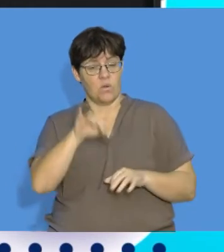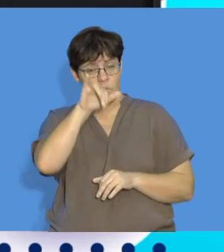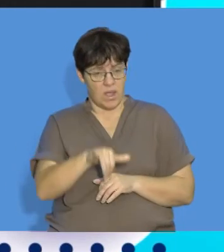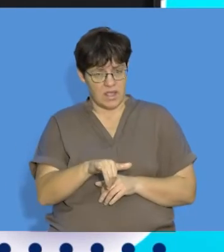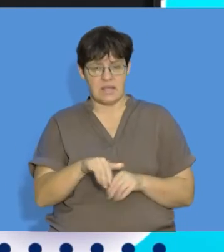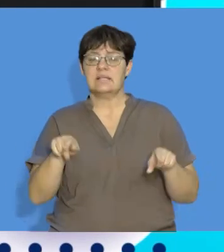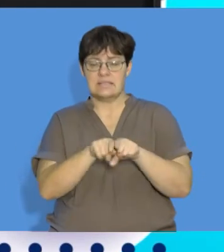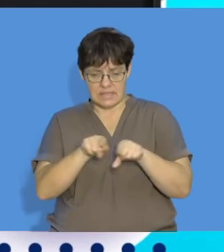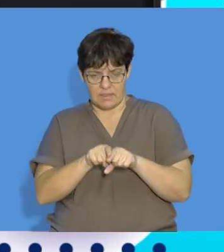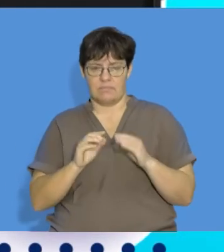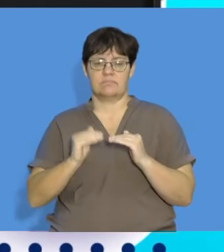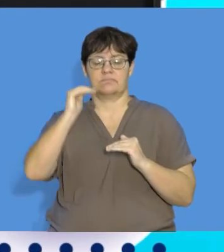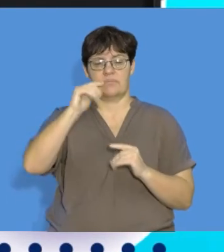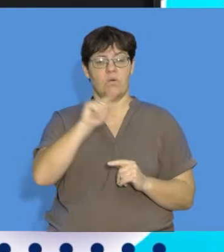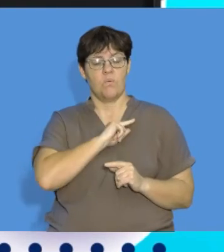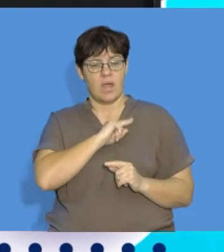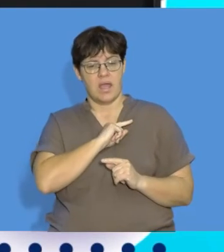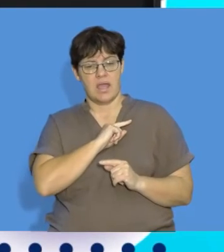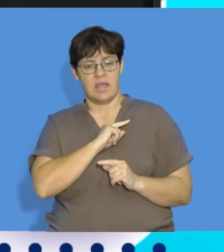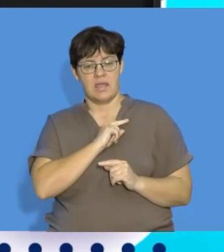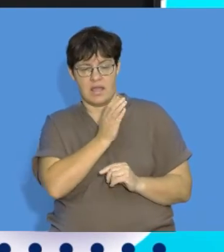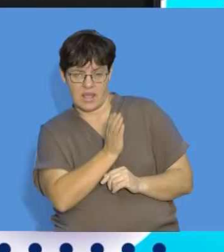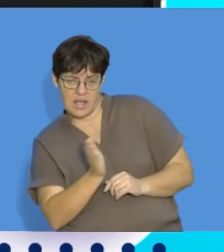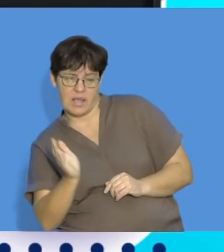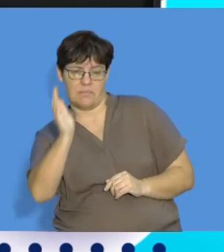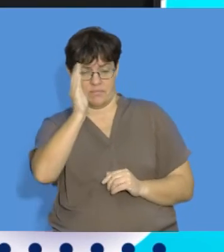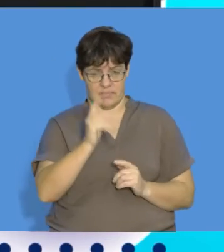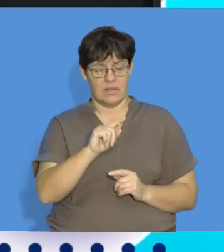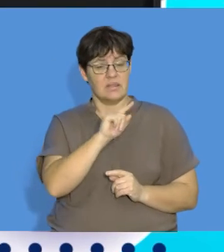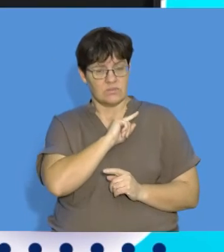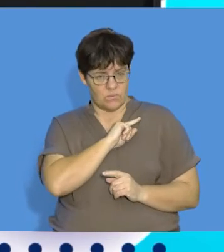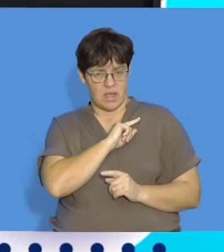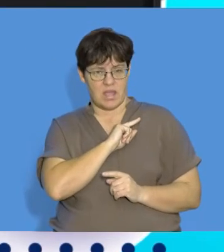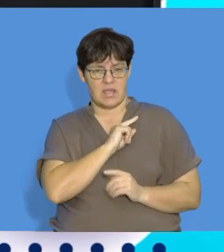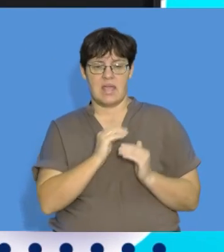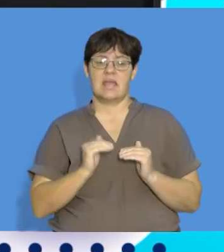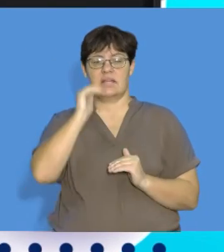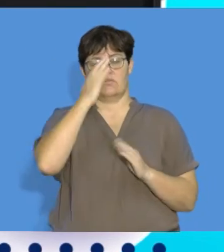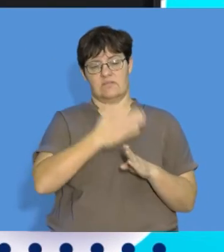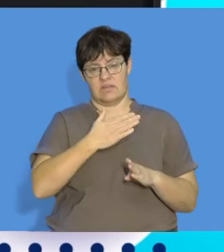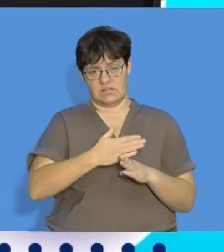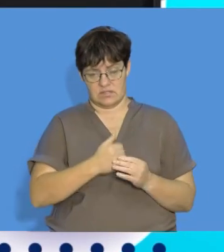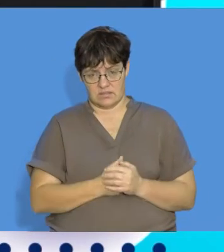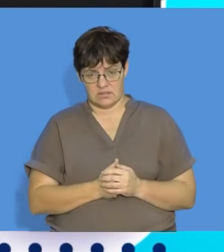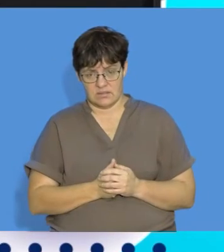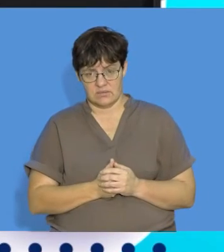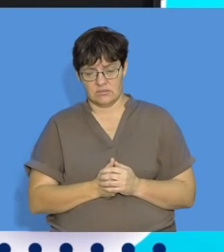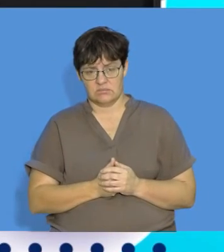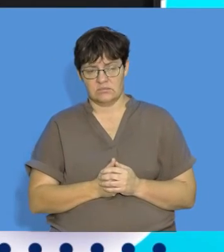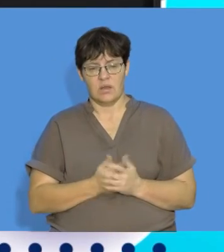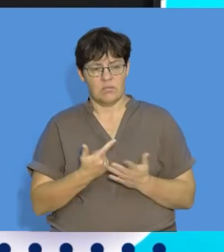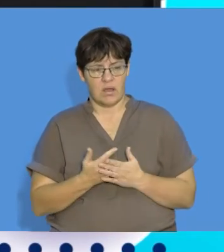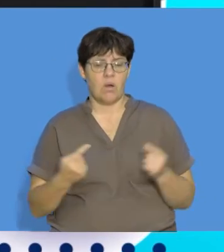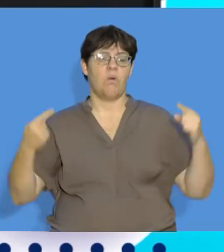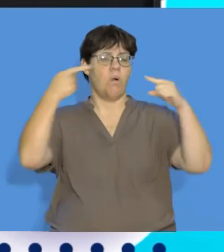y are also increasing because it is going up like that. Hence, it is called an increasing function, right?